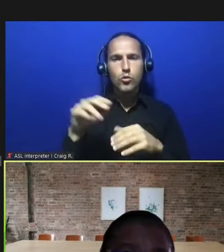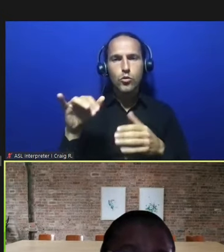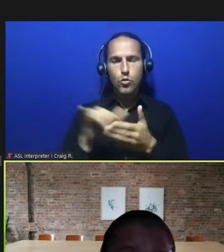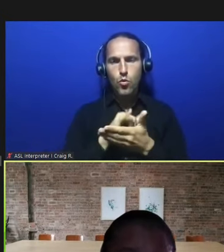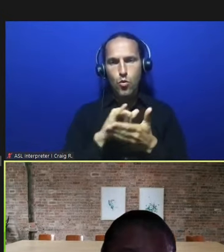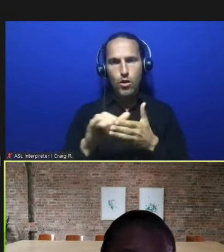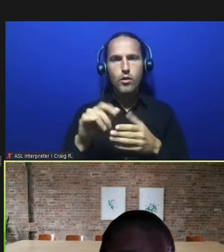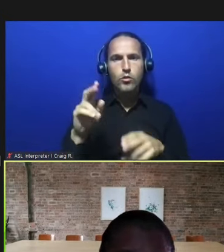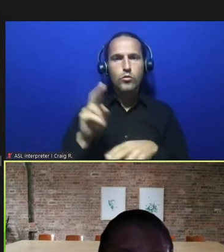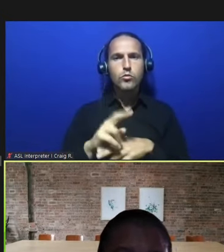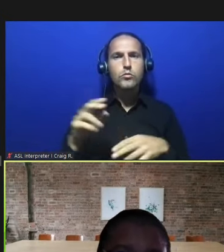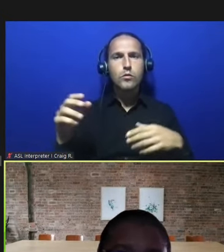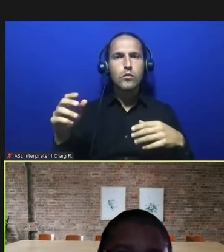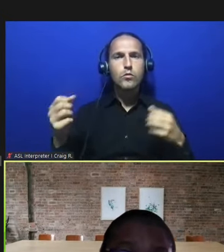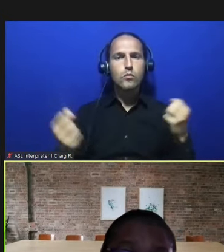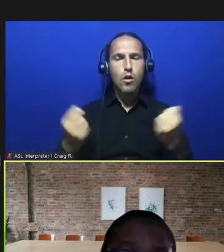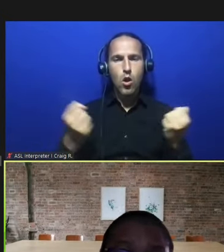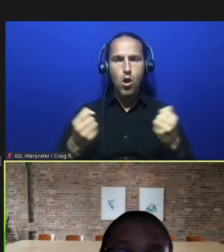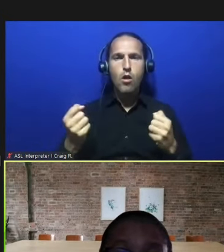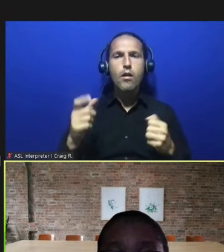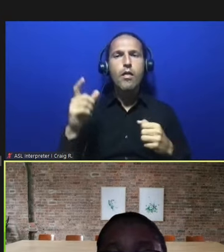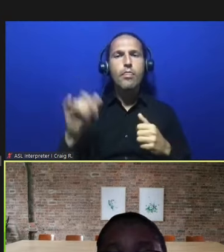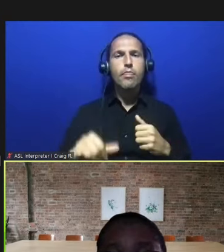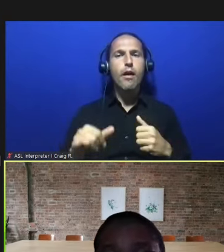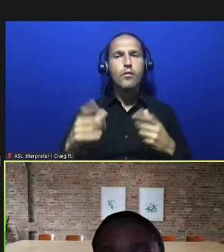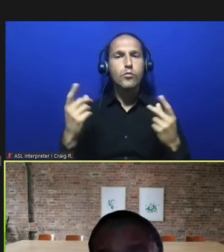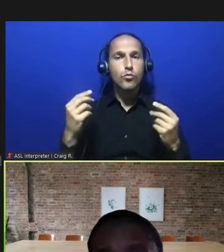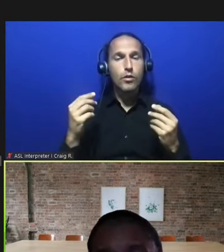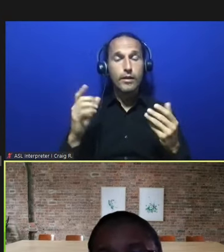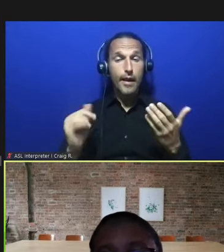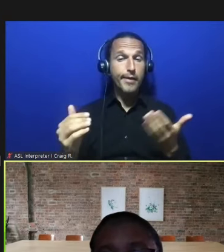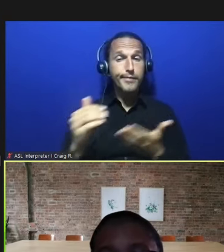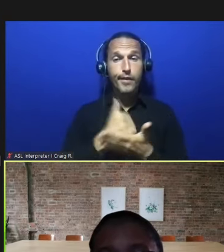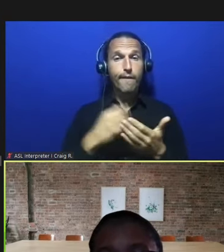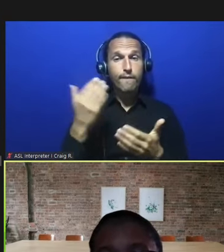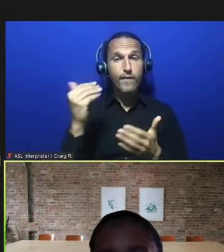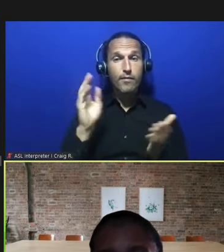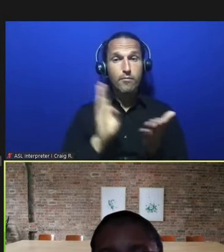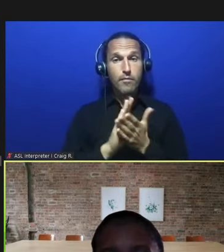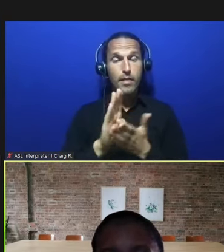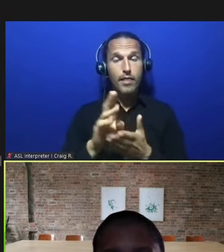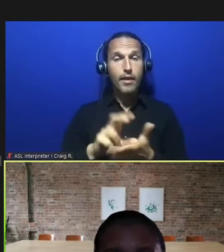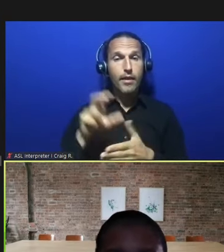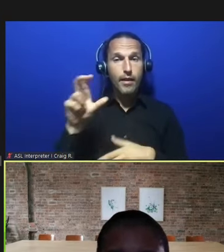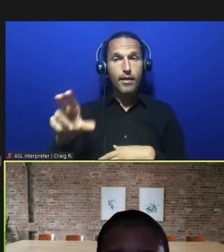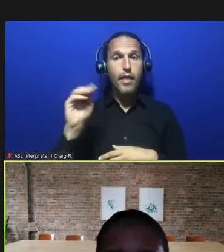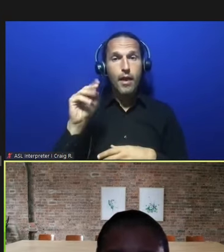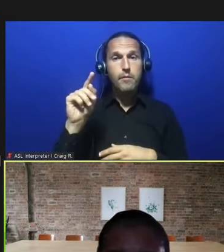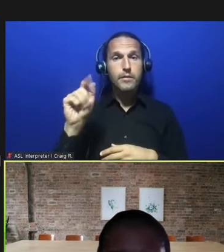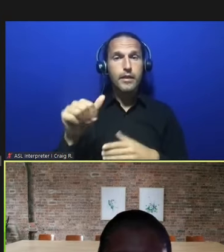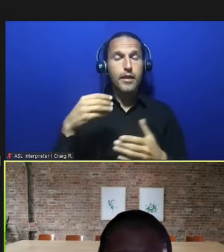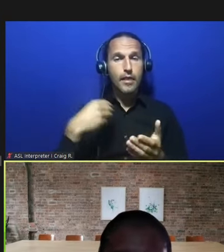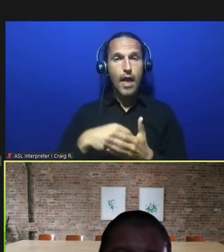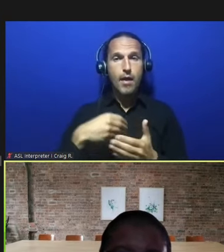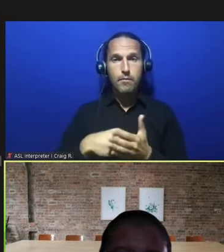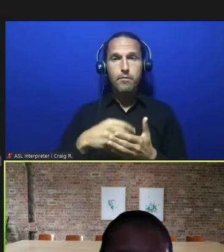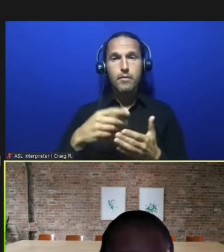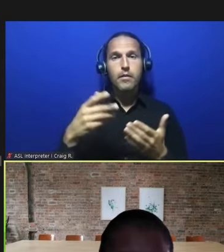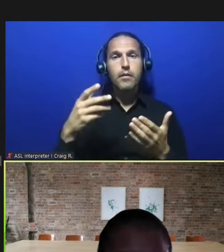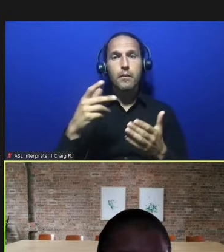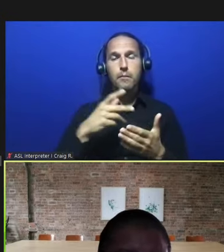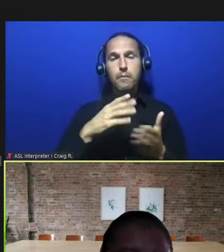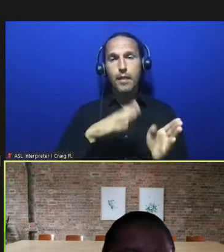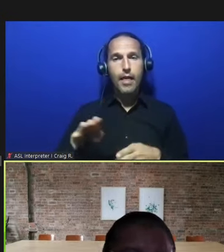utilizing a motor vehicle. This initiative could generate $15 billion towards funding the MTA capital plan.